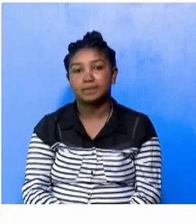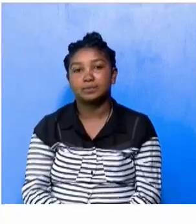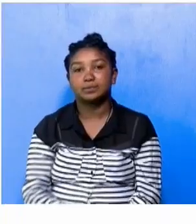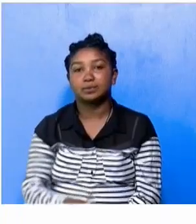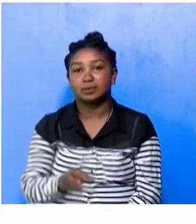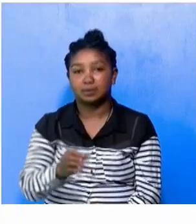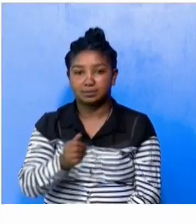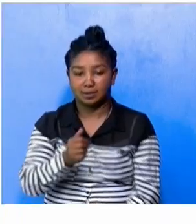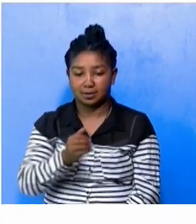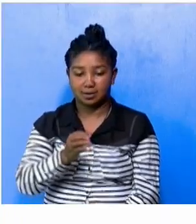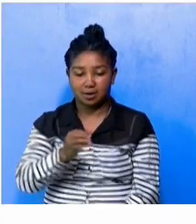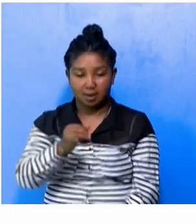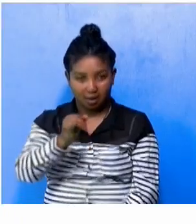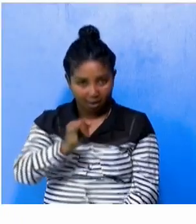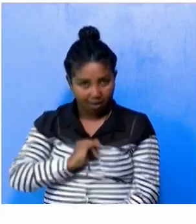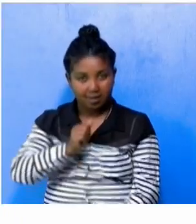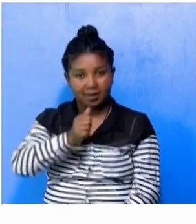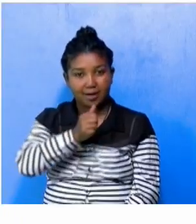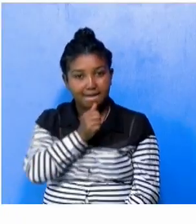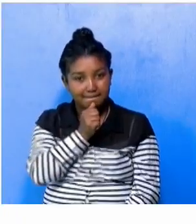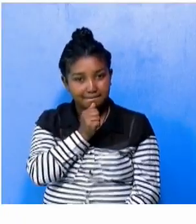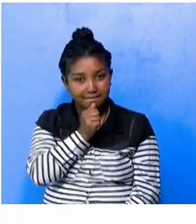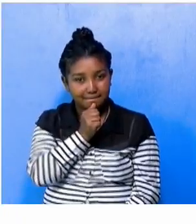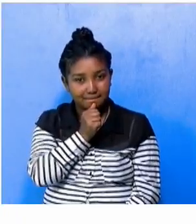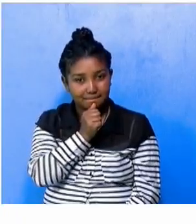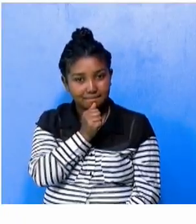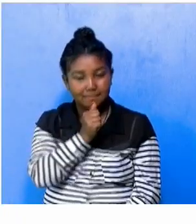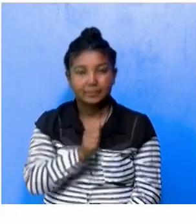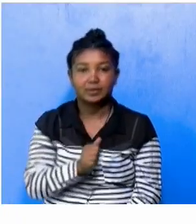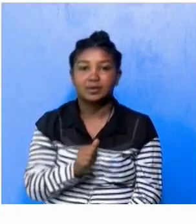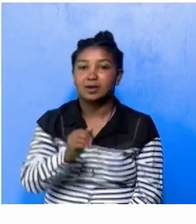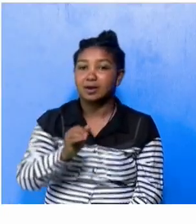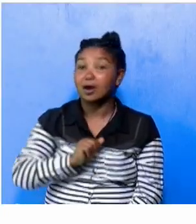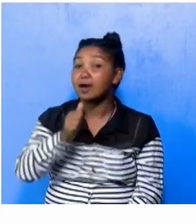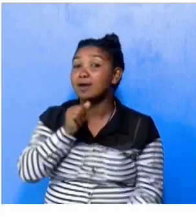I am. I am not.